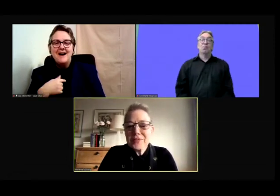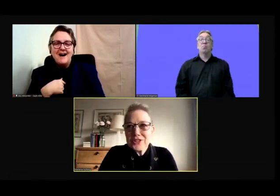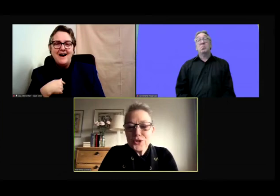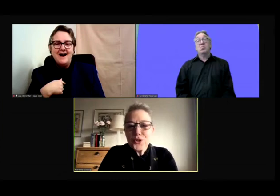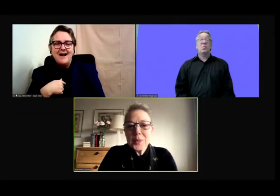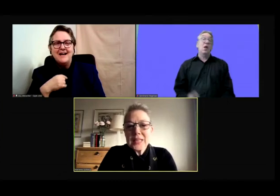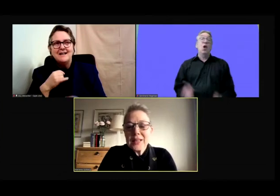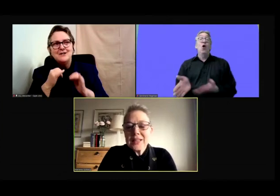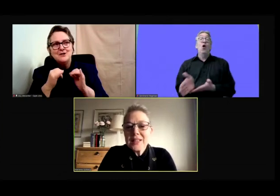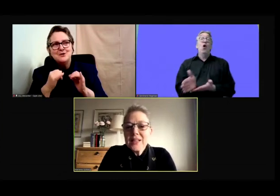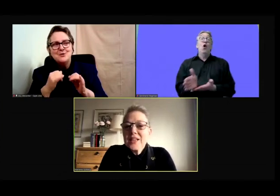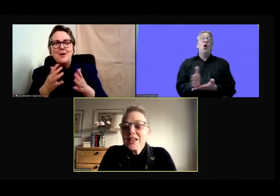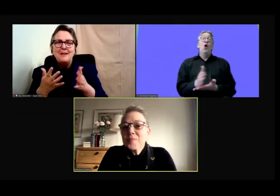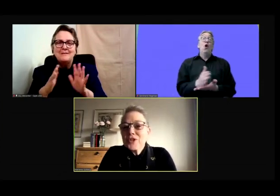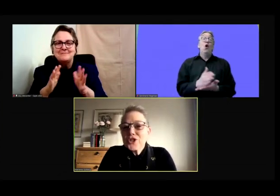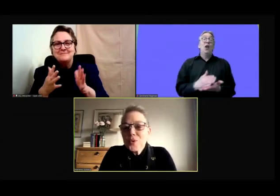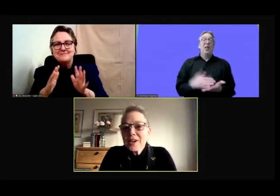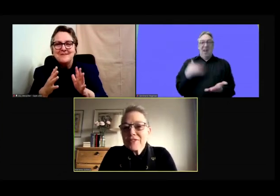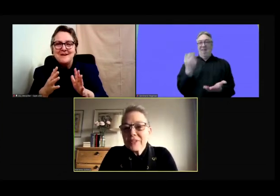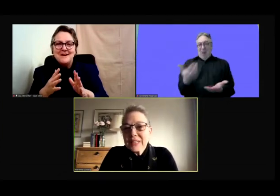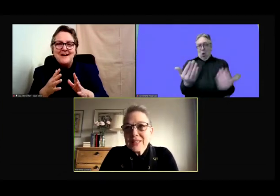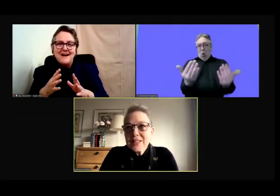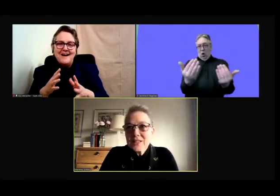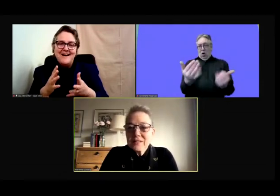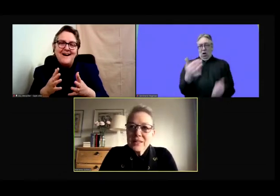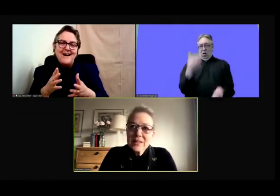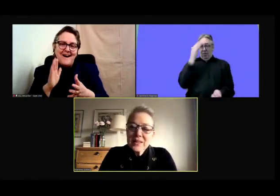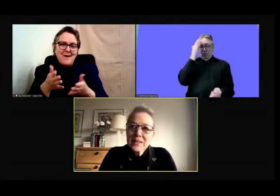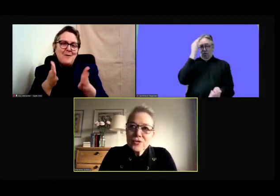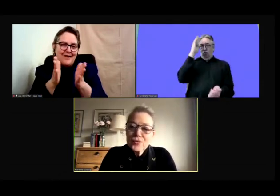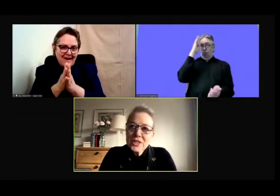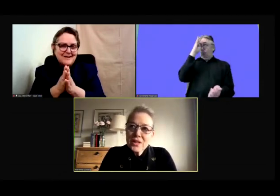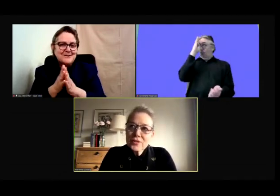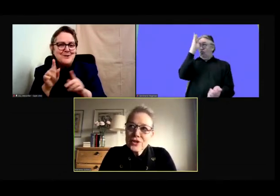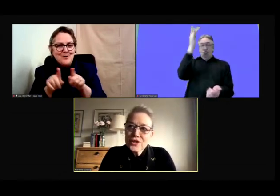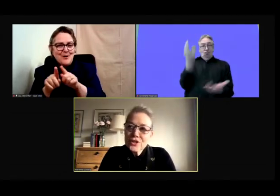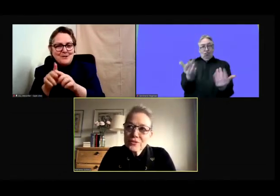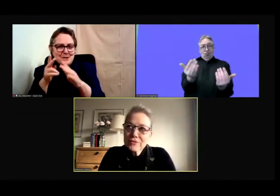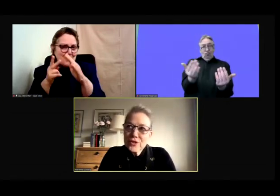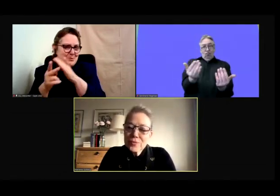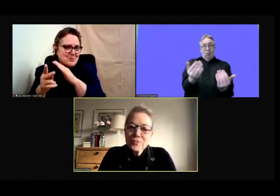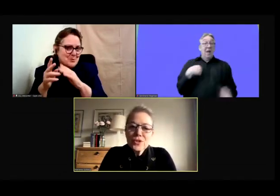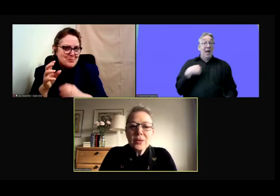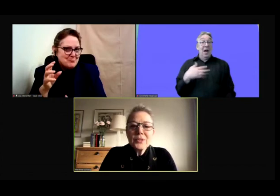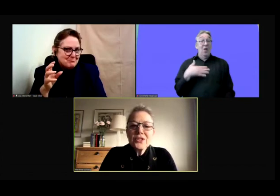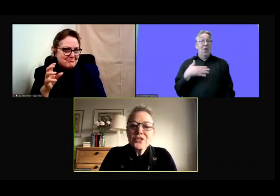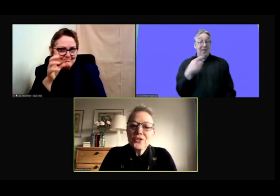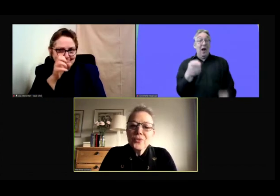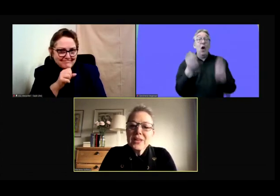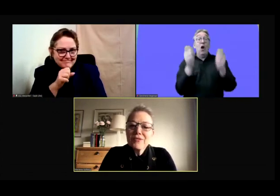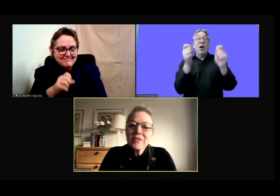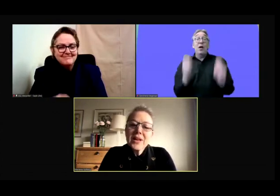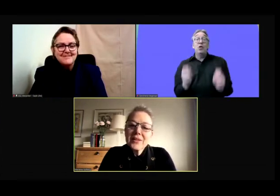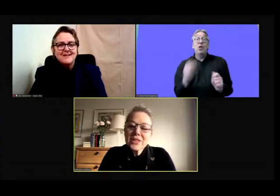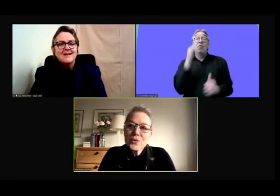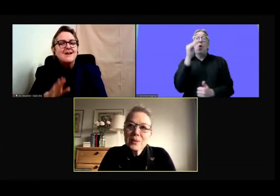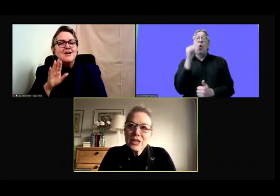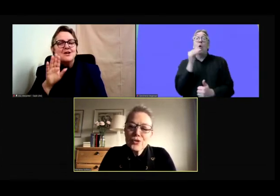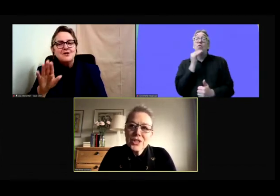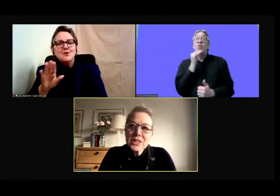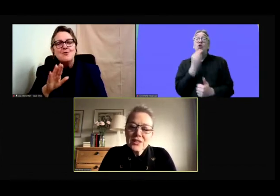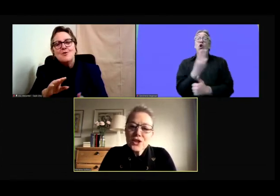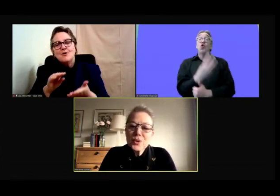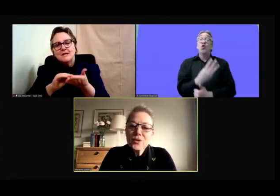Partly I want to invite you to speculate. So I find the results from chapters 3 and